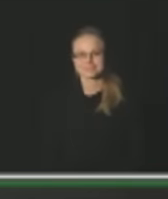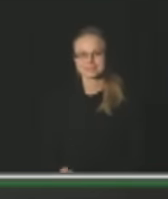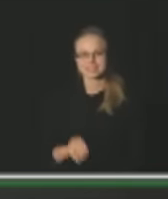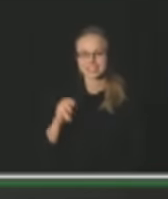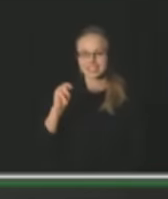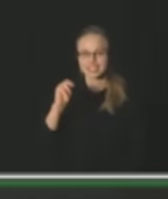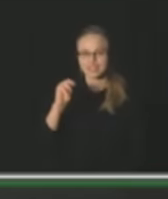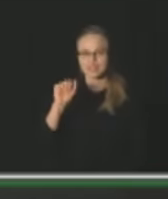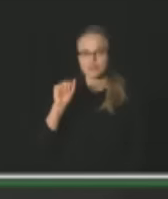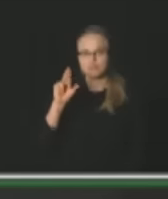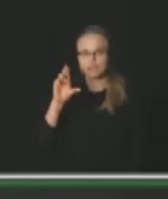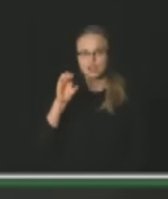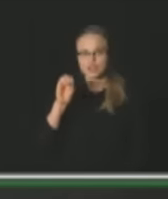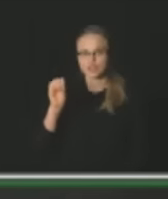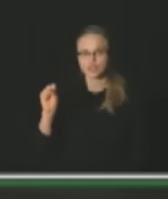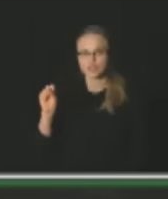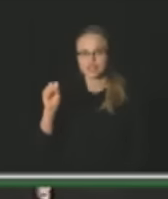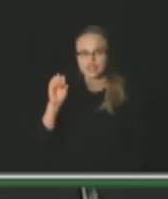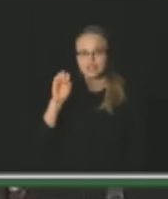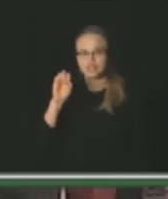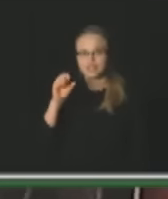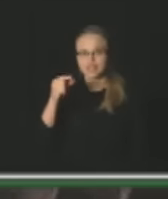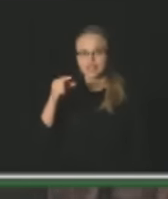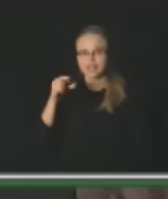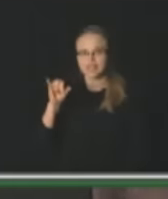Marcus Guerrero.